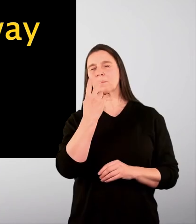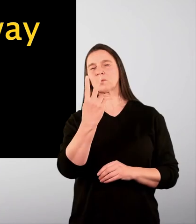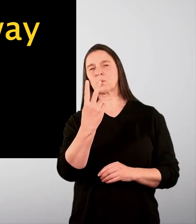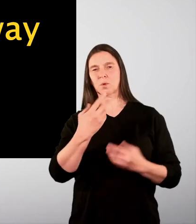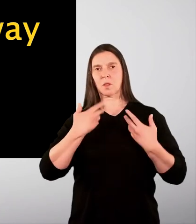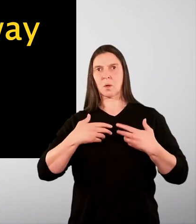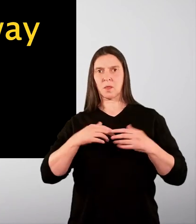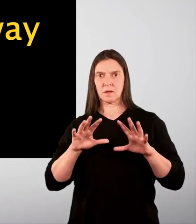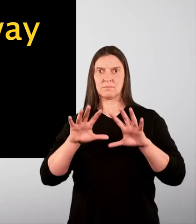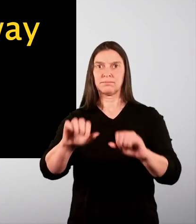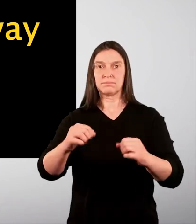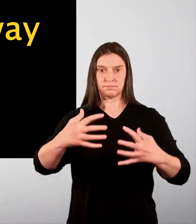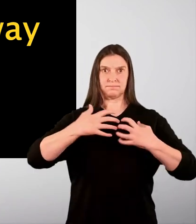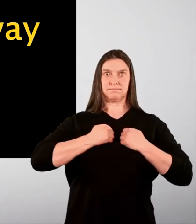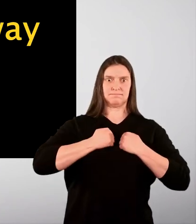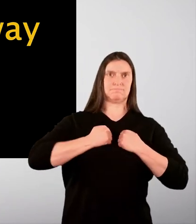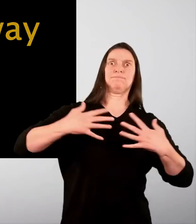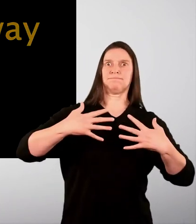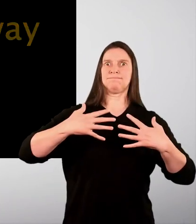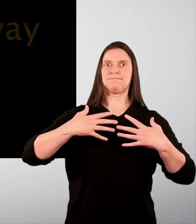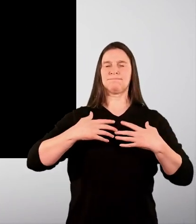Number 2, clothing grab breakaway.